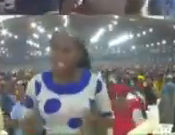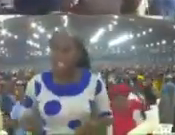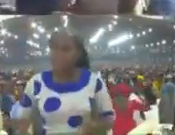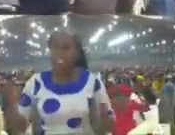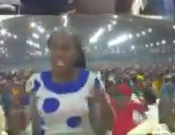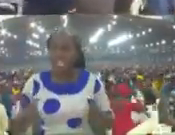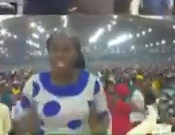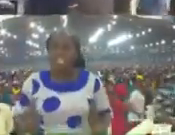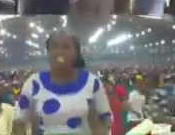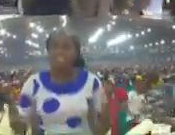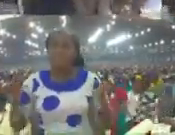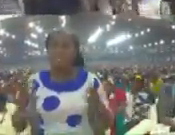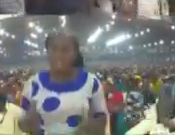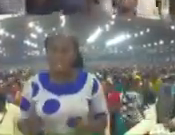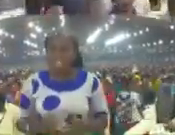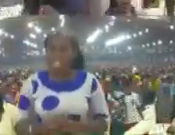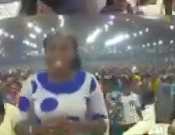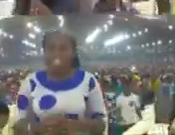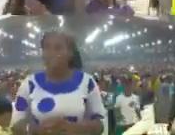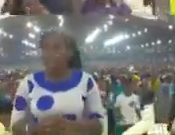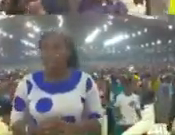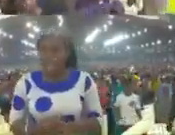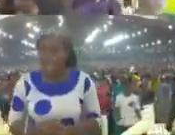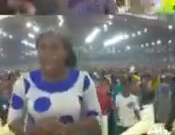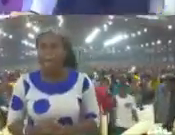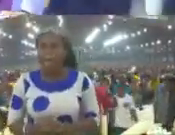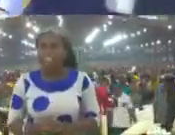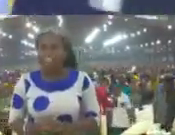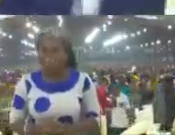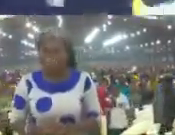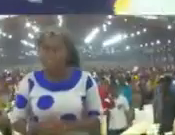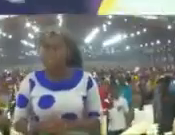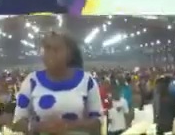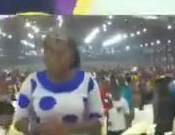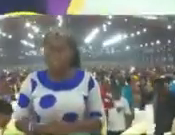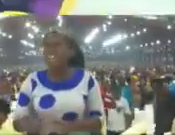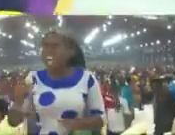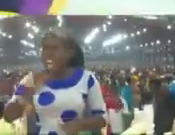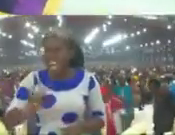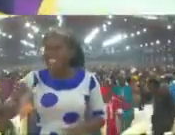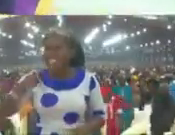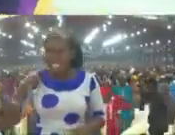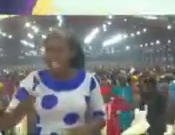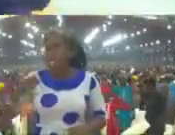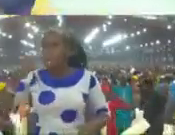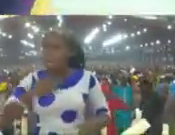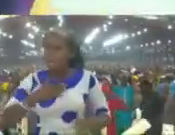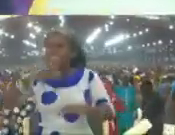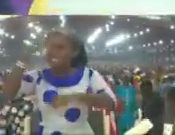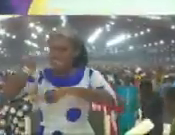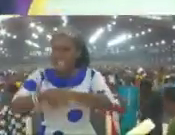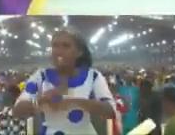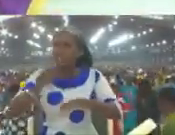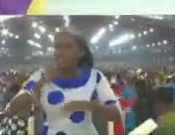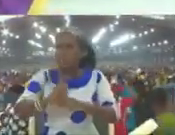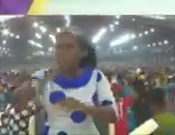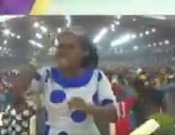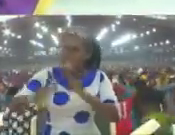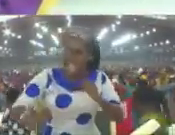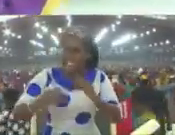In the mighty name of Jesus Christ, my own night must end